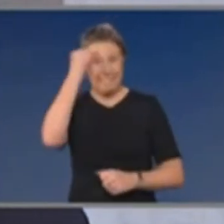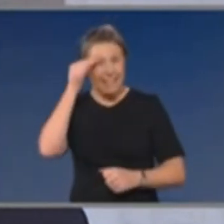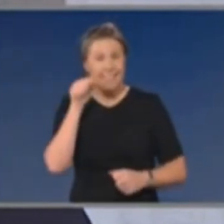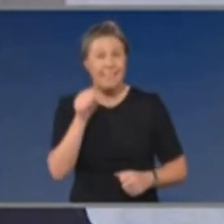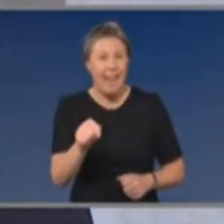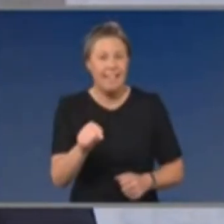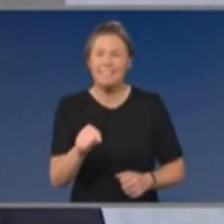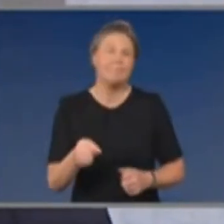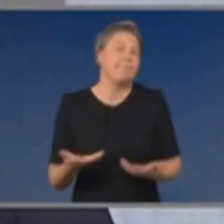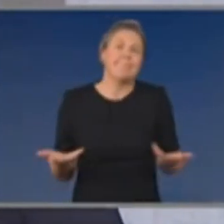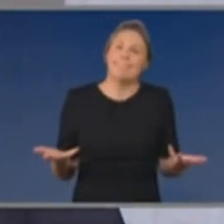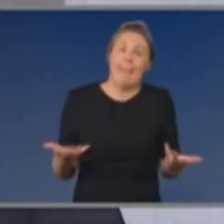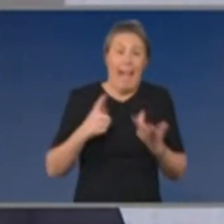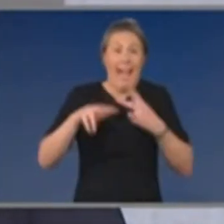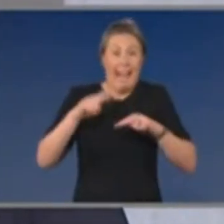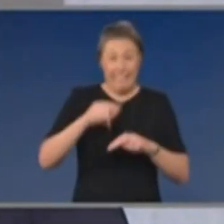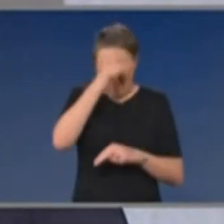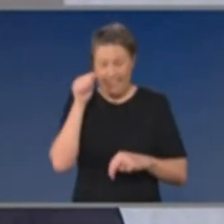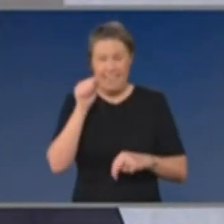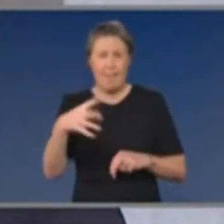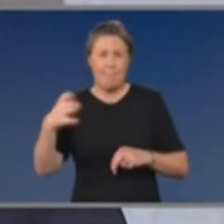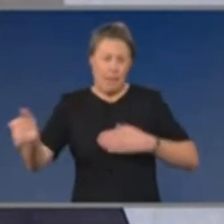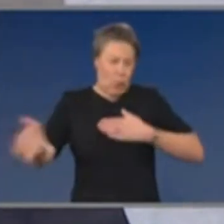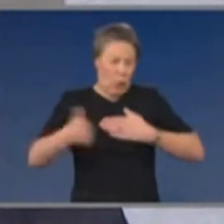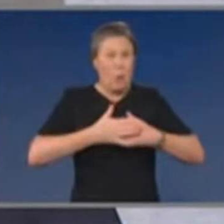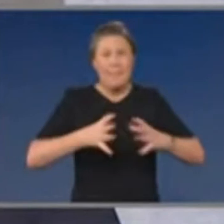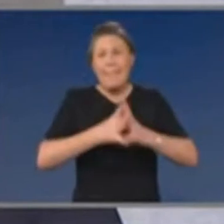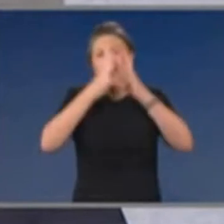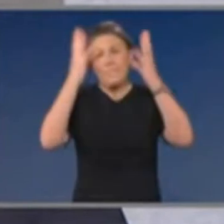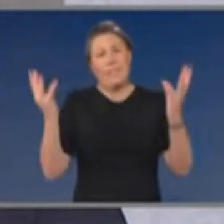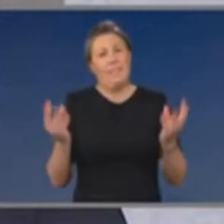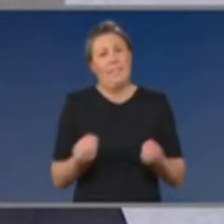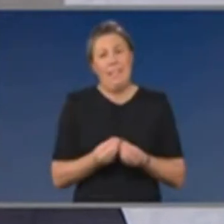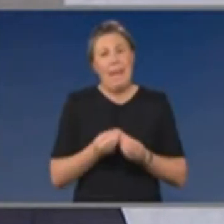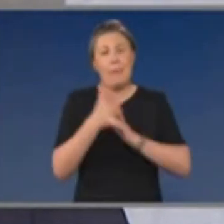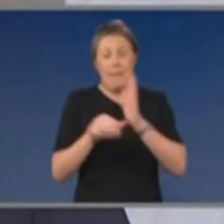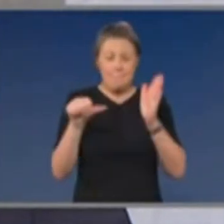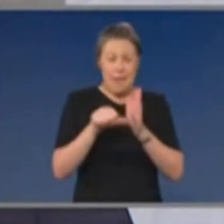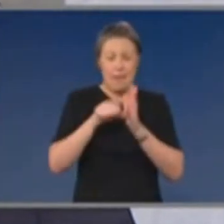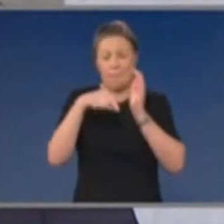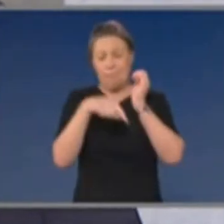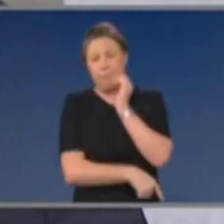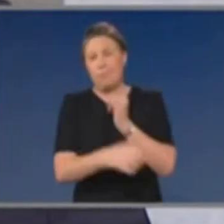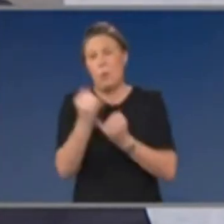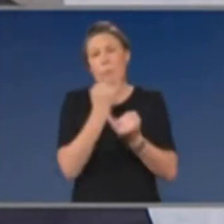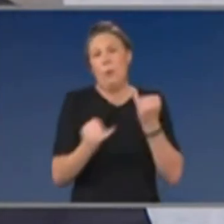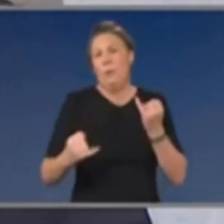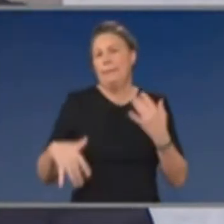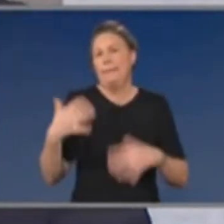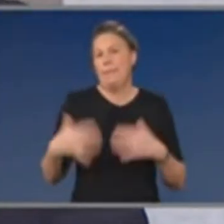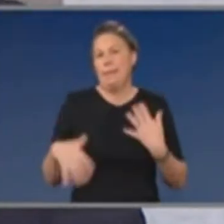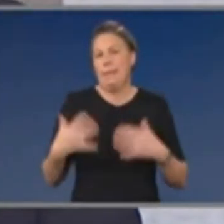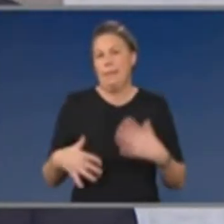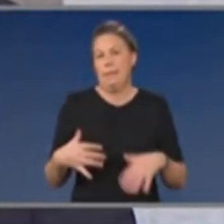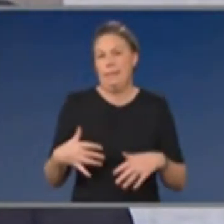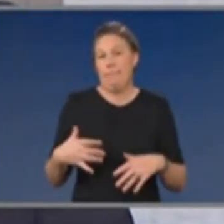But you can't mortgage off your economy for what would prove to be a very illusory goal by that process. That's certainly the health advice that